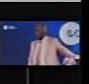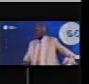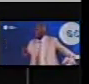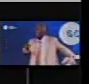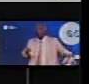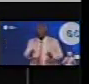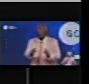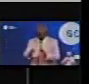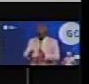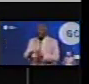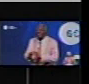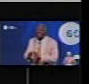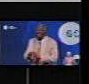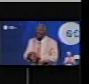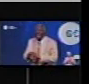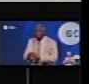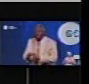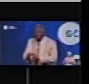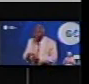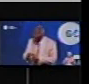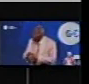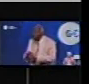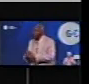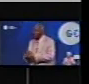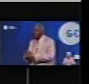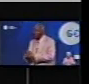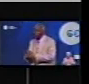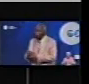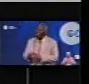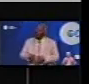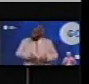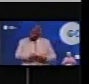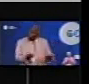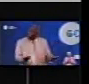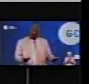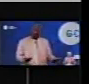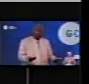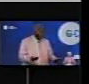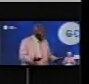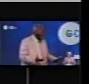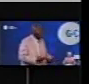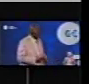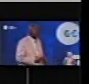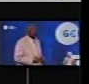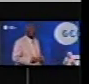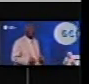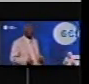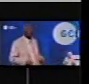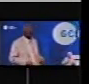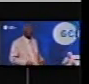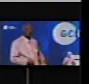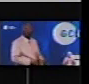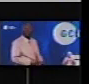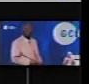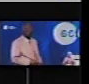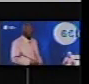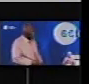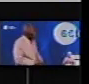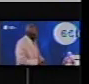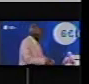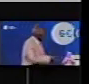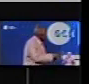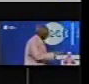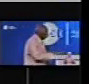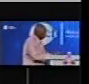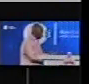has done for you. Reflect on what God has done in your life. Reflect on what God has done for your family. Think